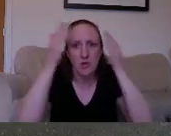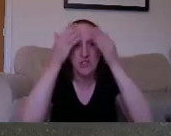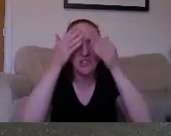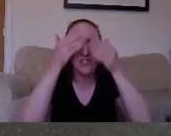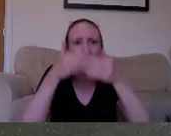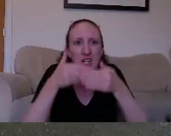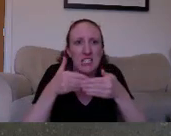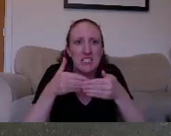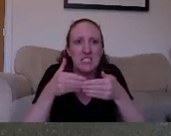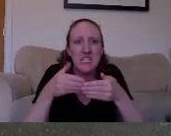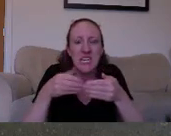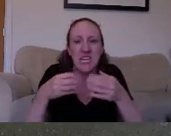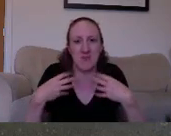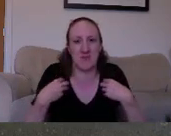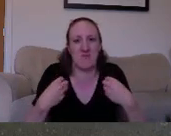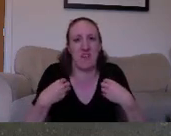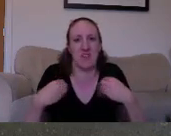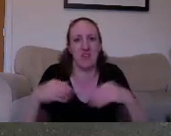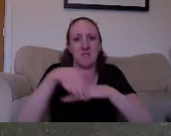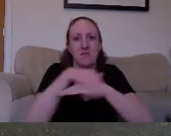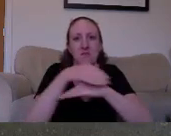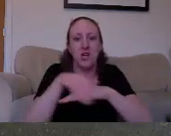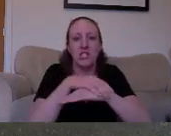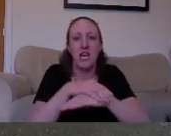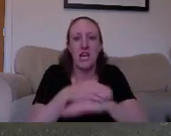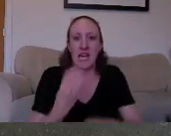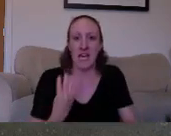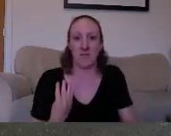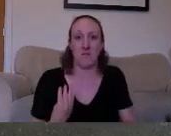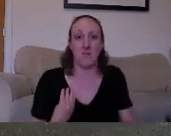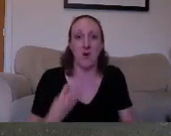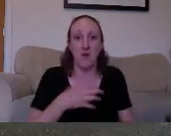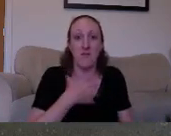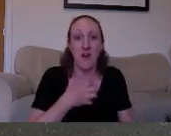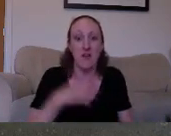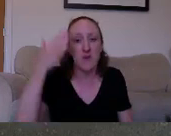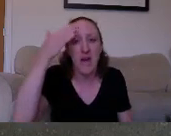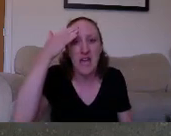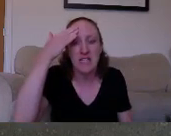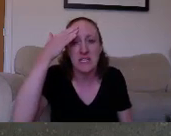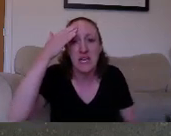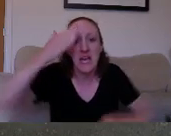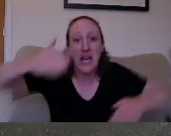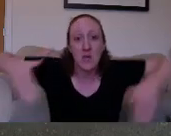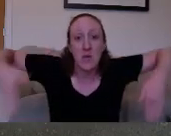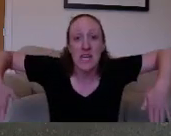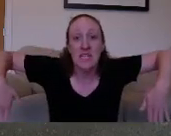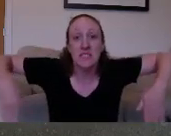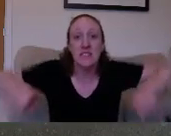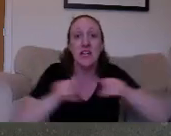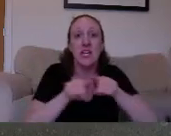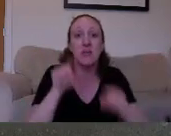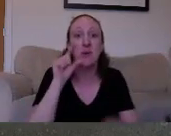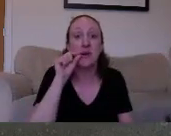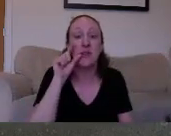tall, dark and sticky. It was feathered and furred. It had four frightful heads. It had